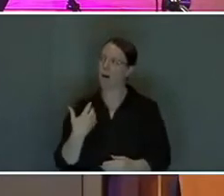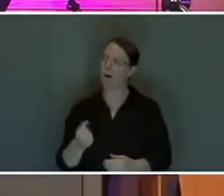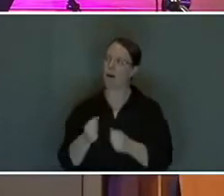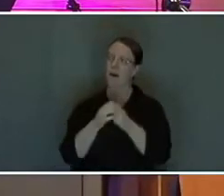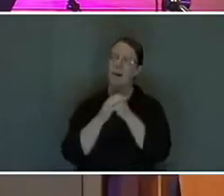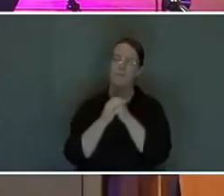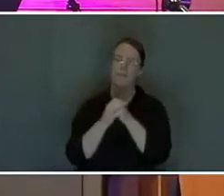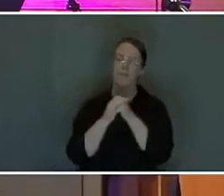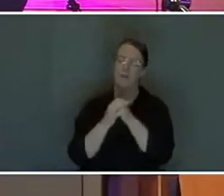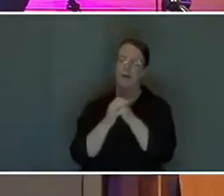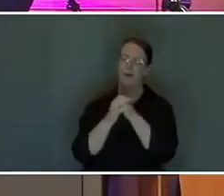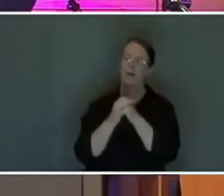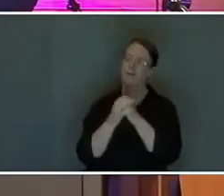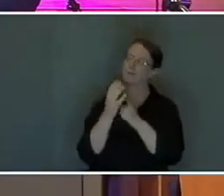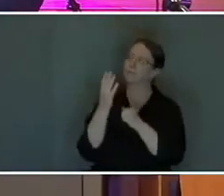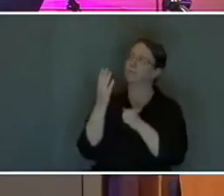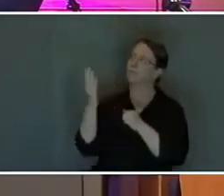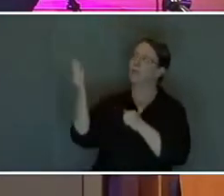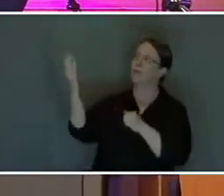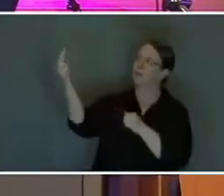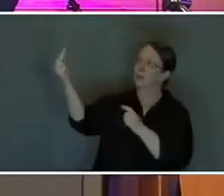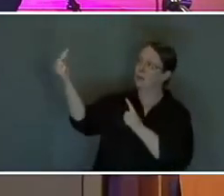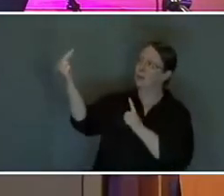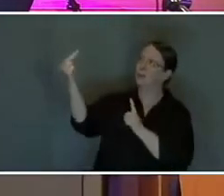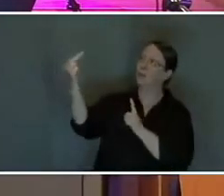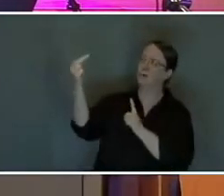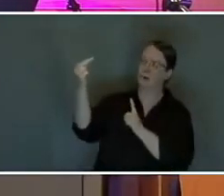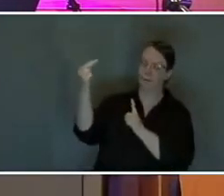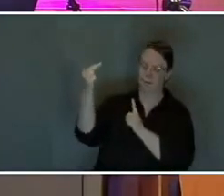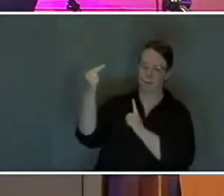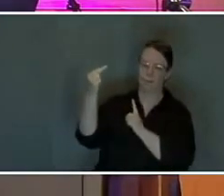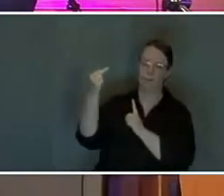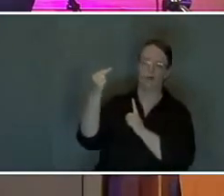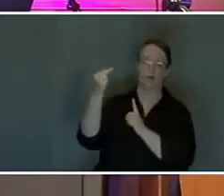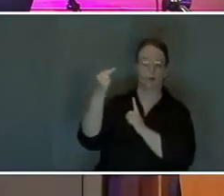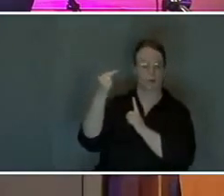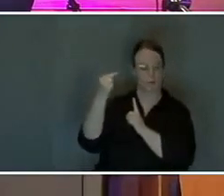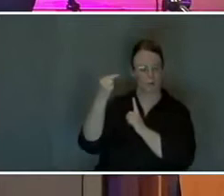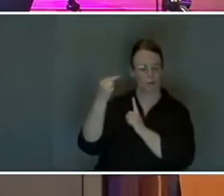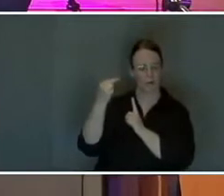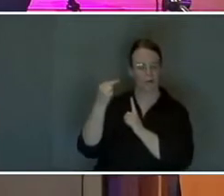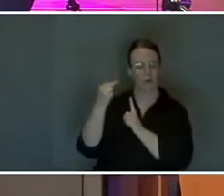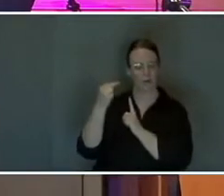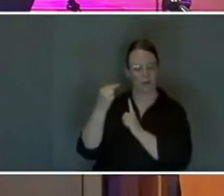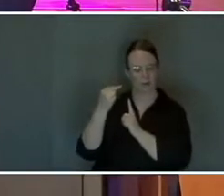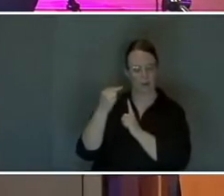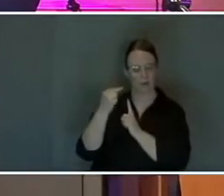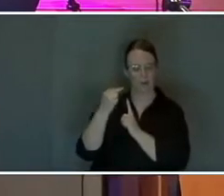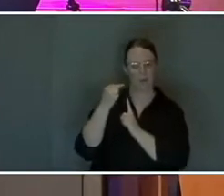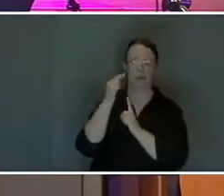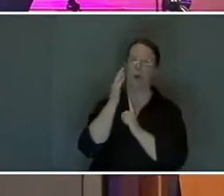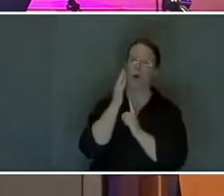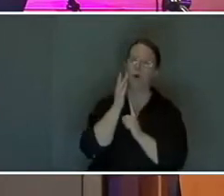but I have a friend who watches over me